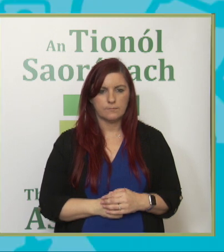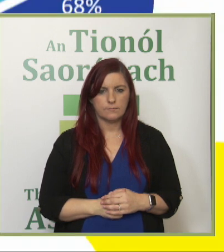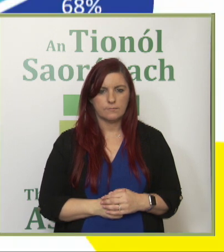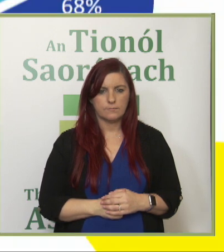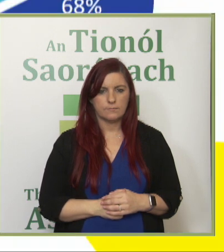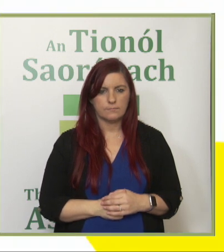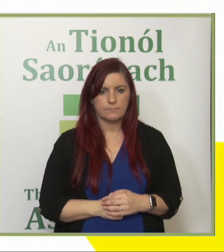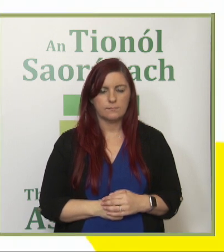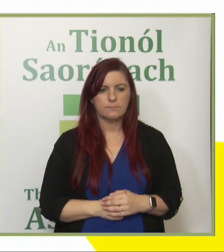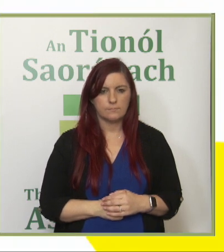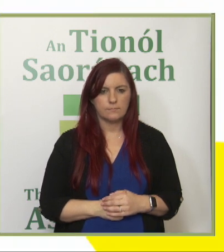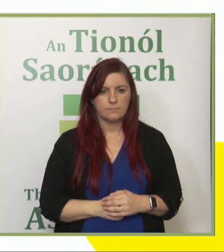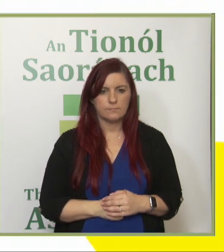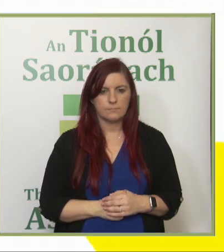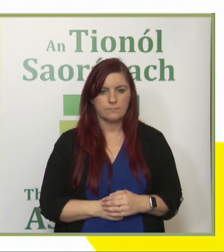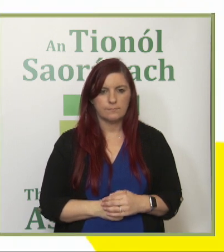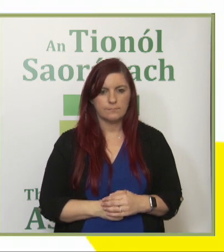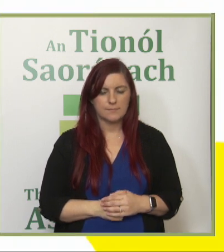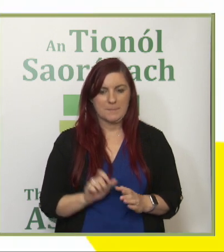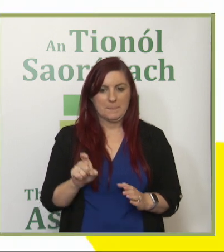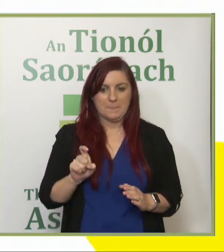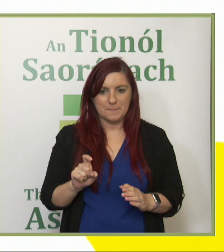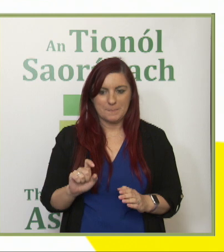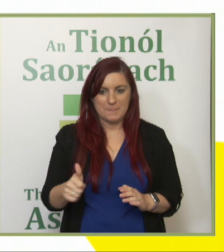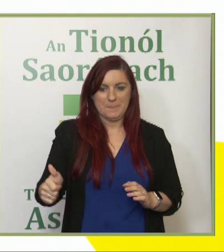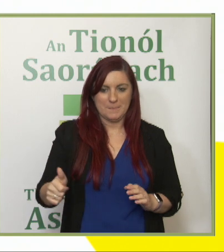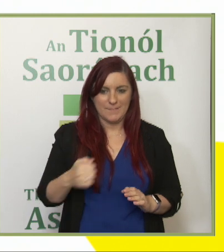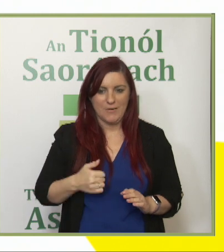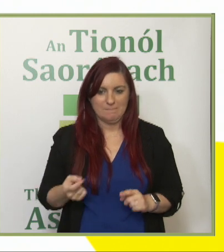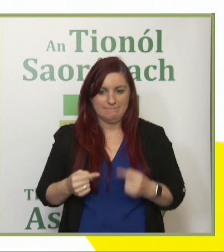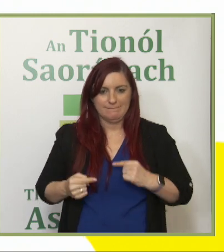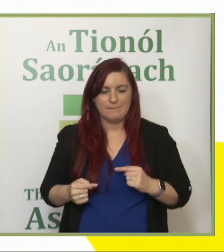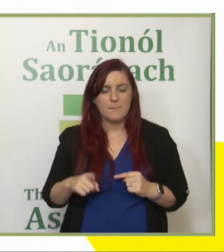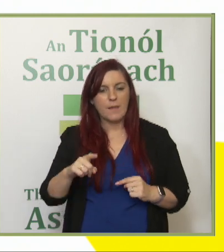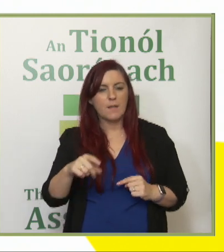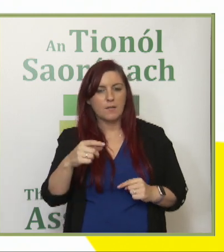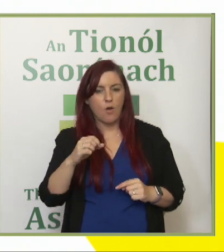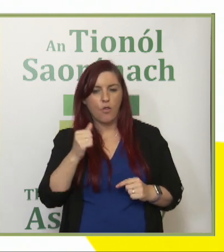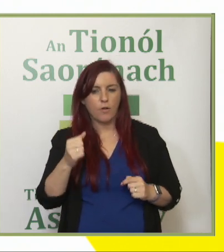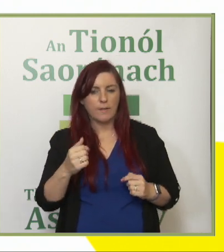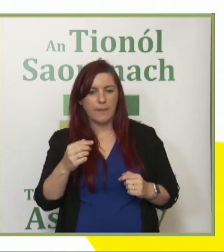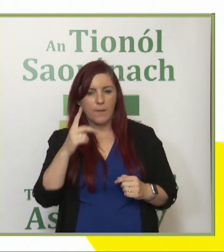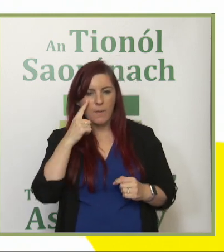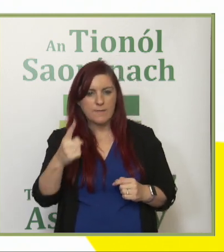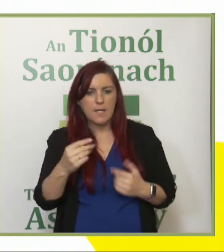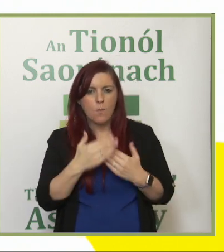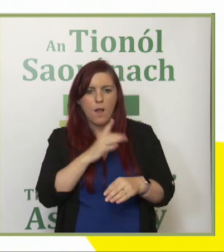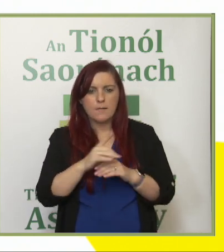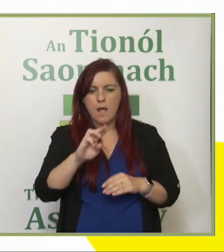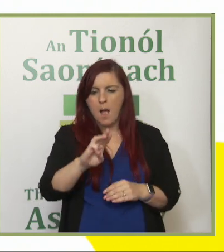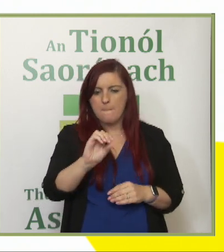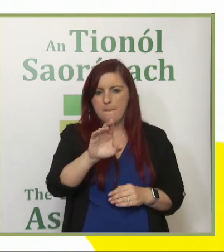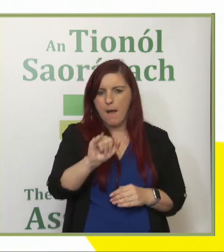Oh, sorry. Very sensitive. Okay, another change that we have seen in our survey data is an increase in polydrug use.